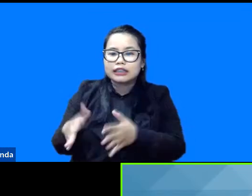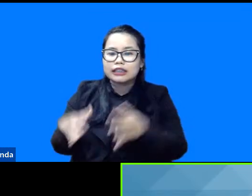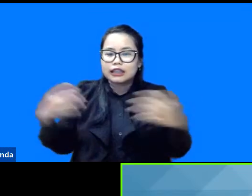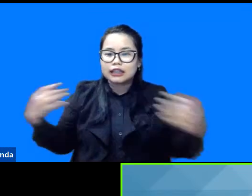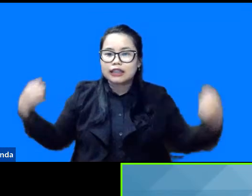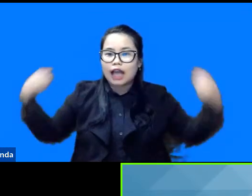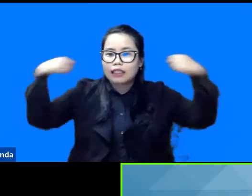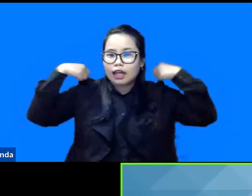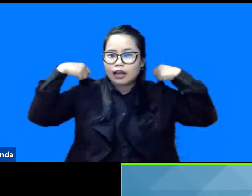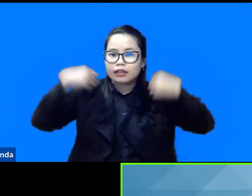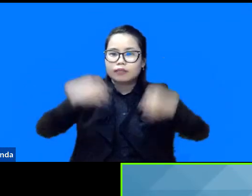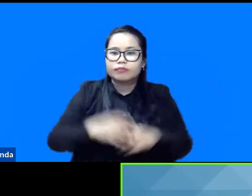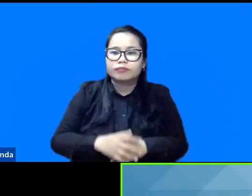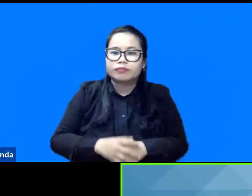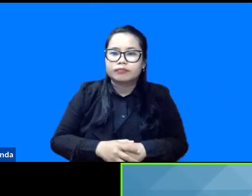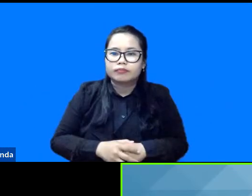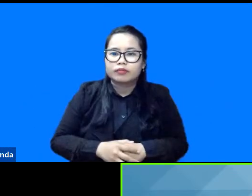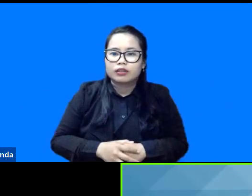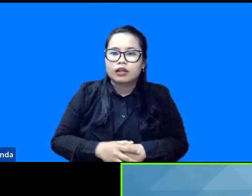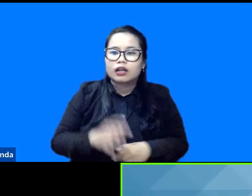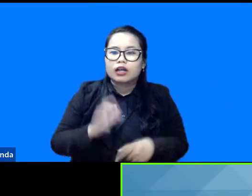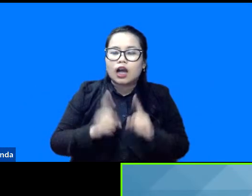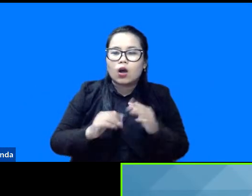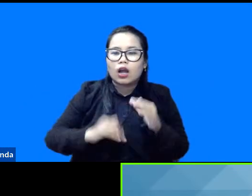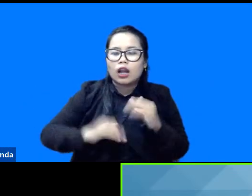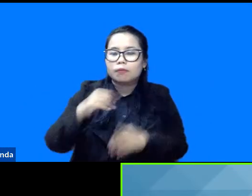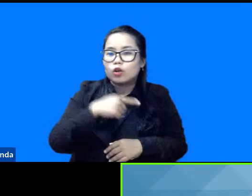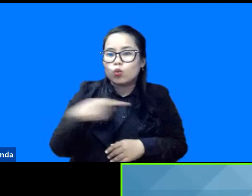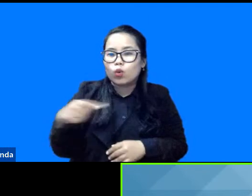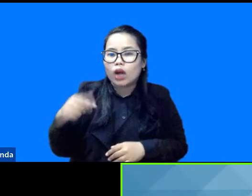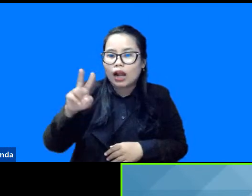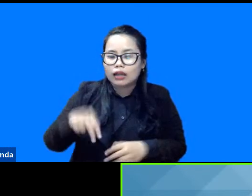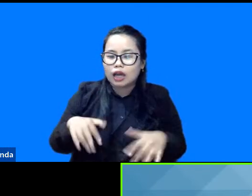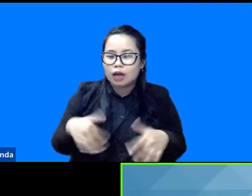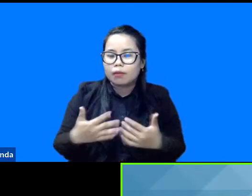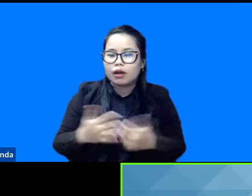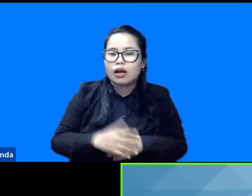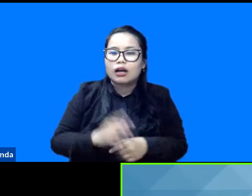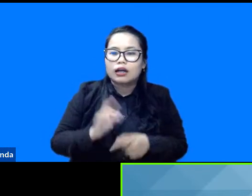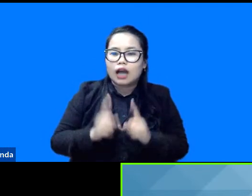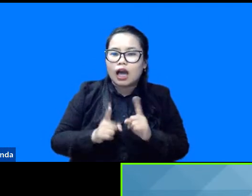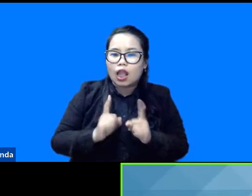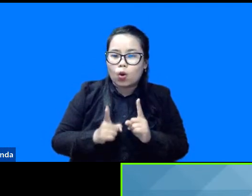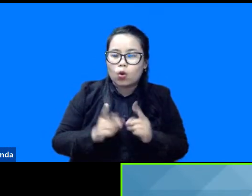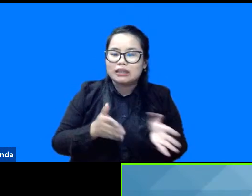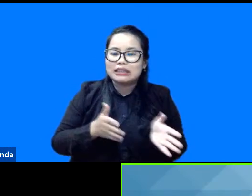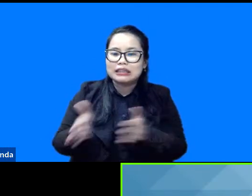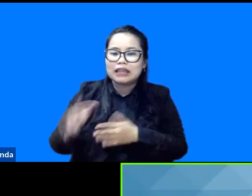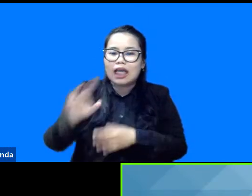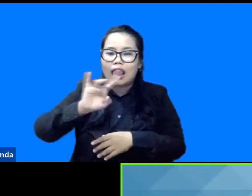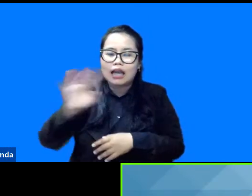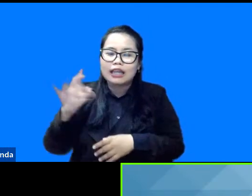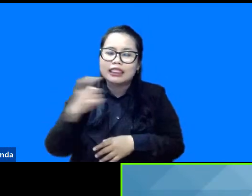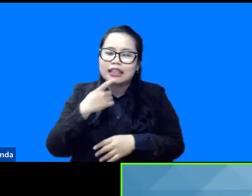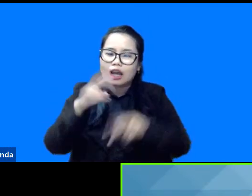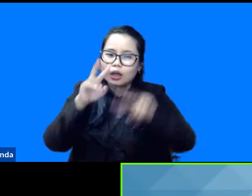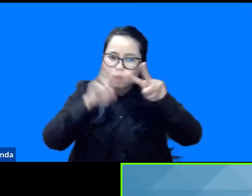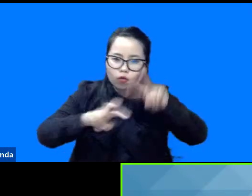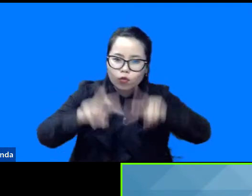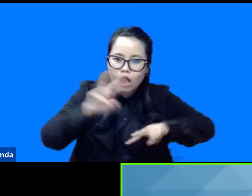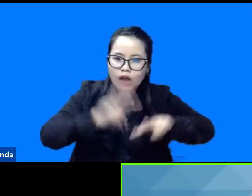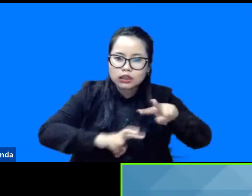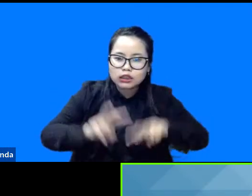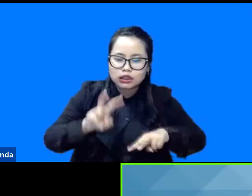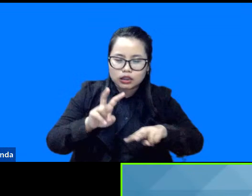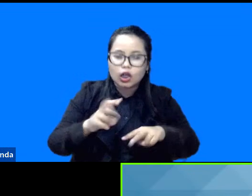lacking from the workforce issues. So the identification of how many men and